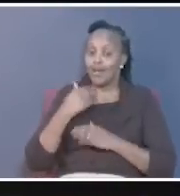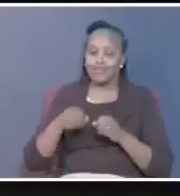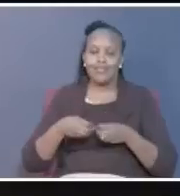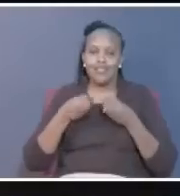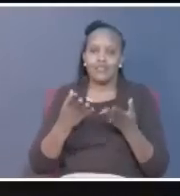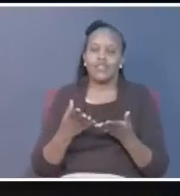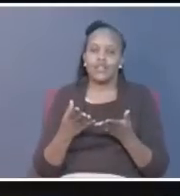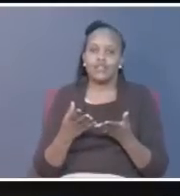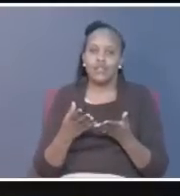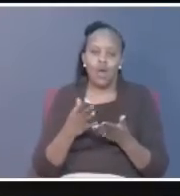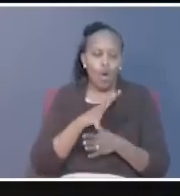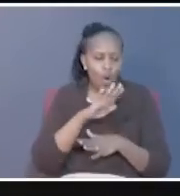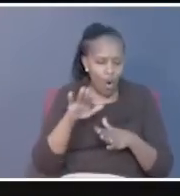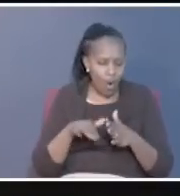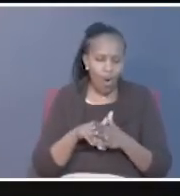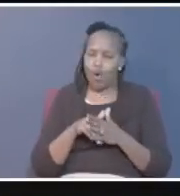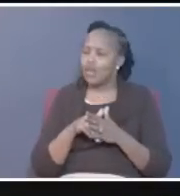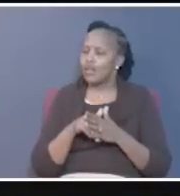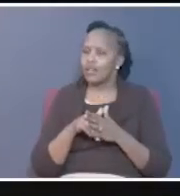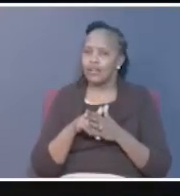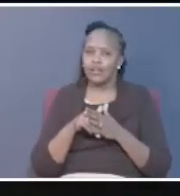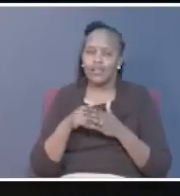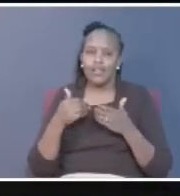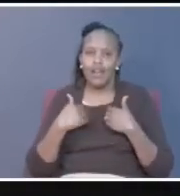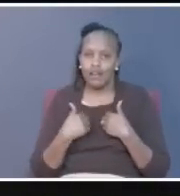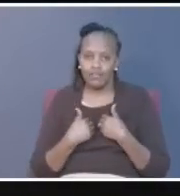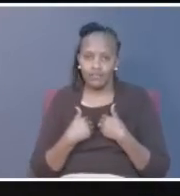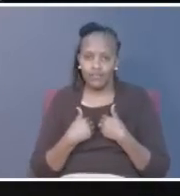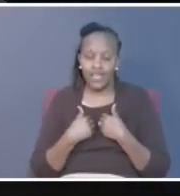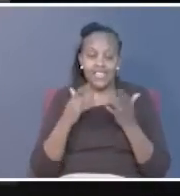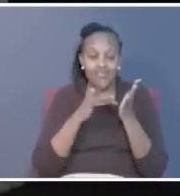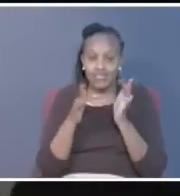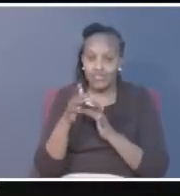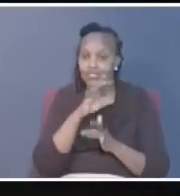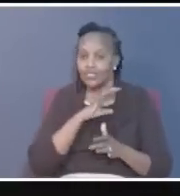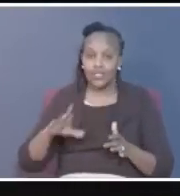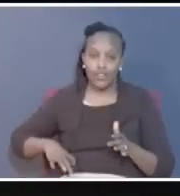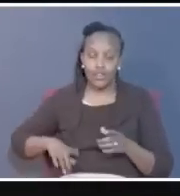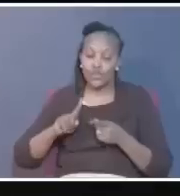Himself or of His best. He has given Jesus to pay the penalty for your sin.